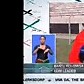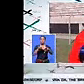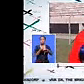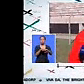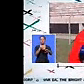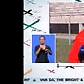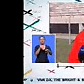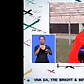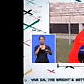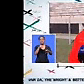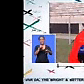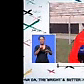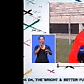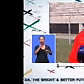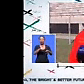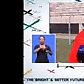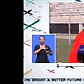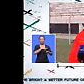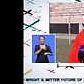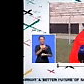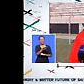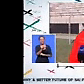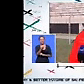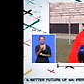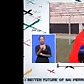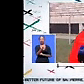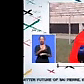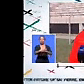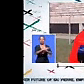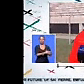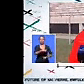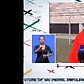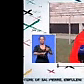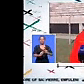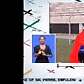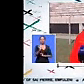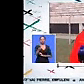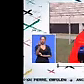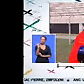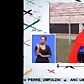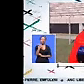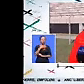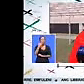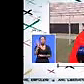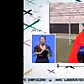Elizabeth is precisely because the ANC has failed dismally to bring services to the people in this area.